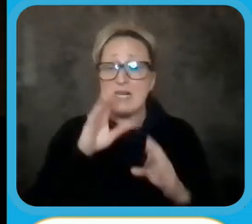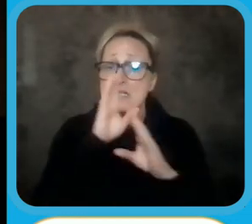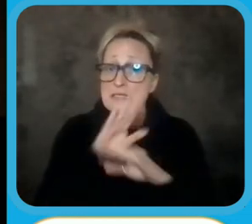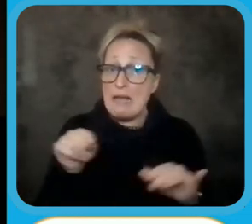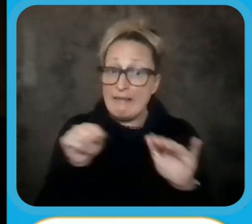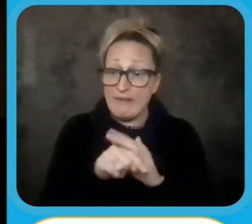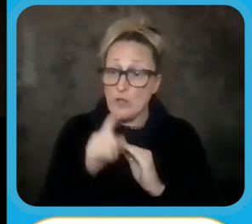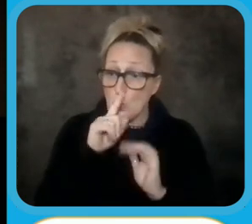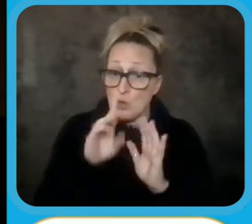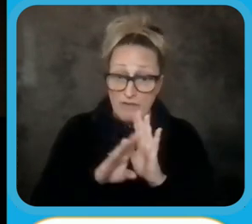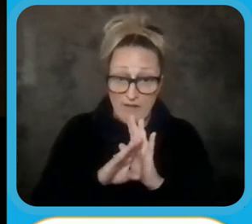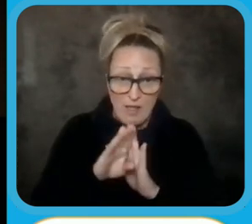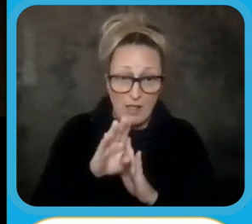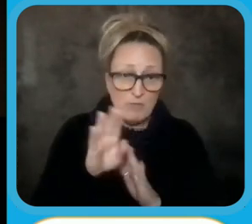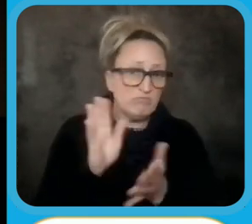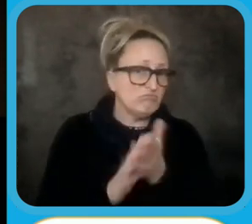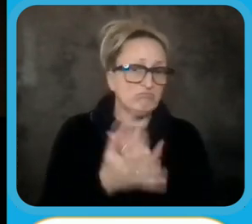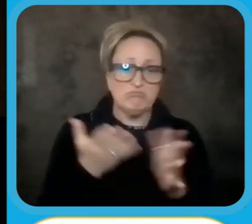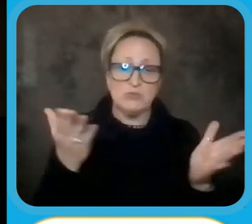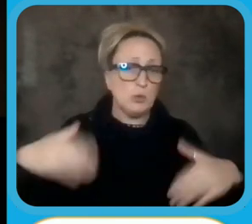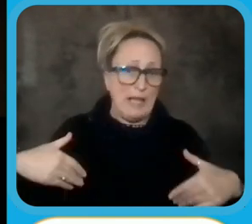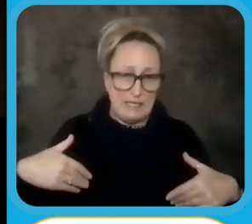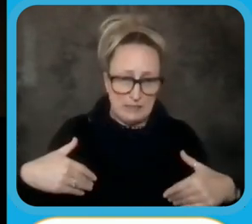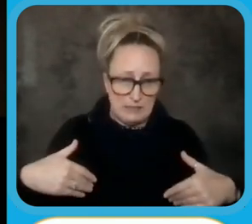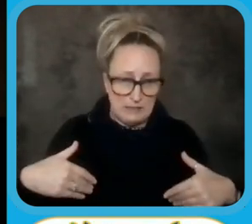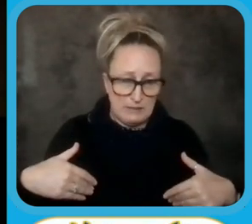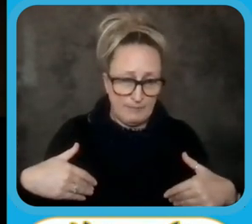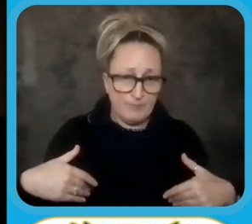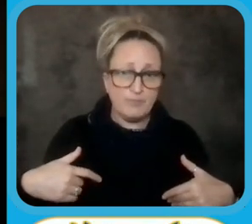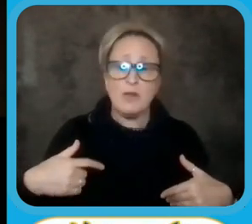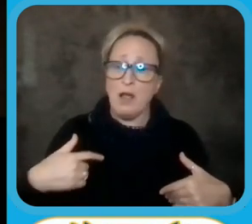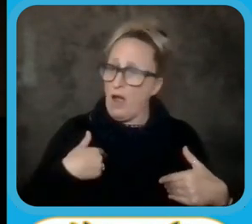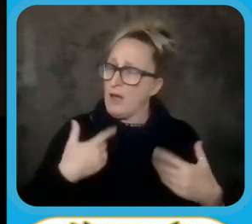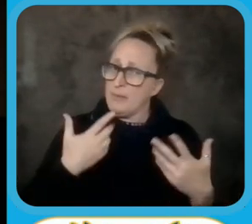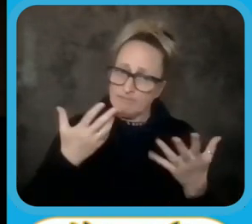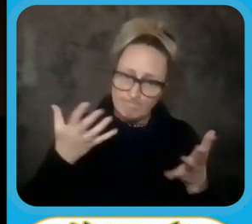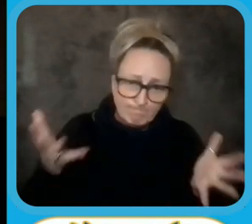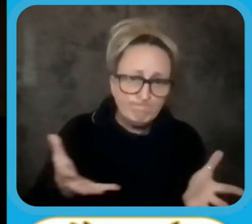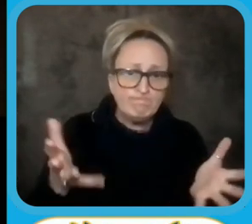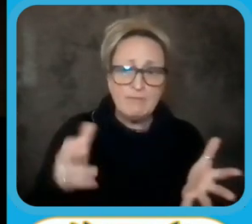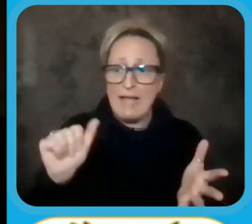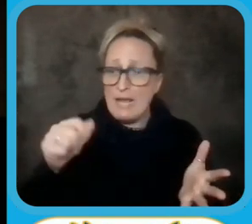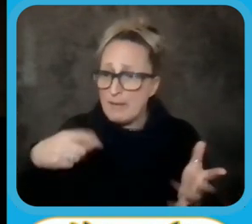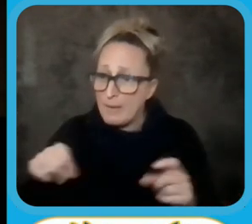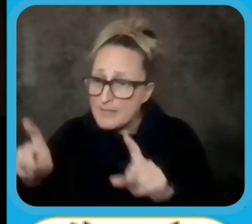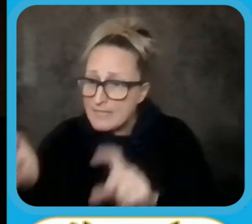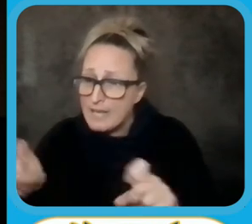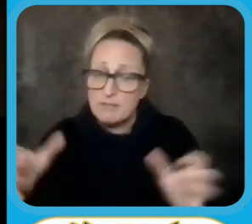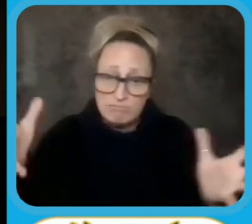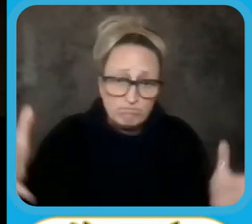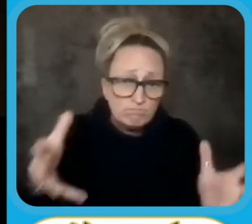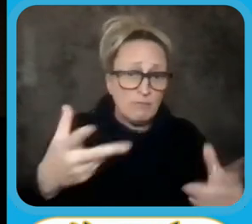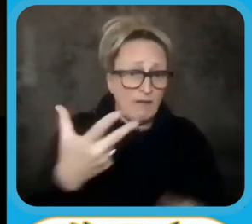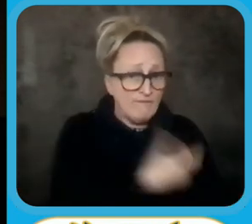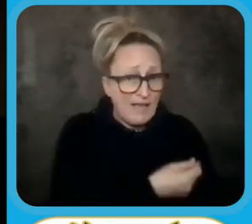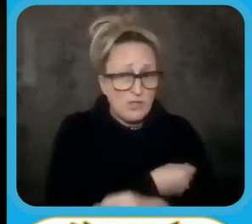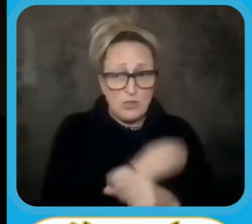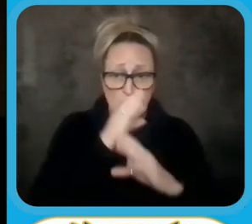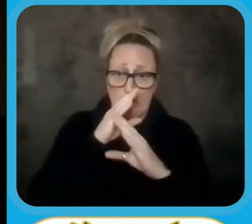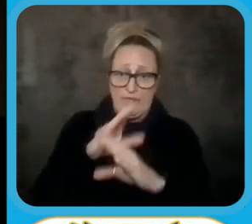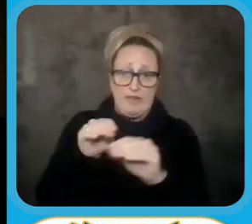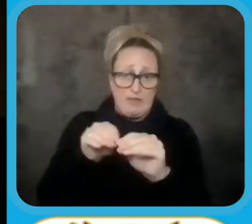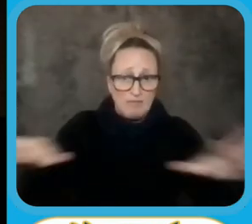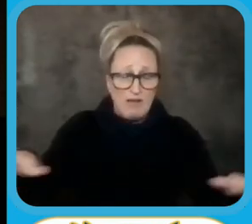physical symptoms, it's pretty much too late. I have been at the forefront of getting APIs tested and promoting vaccinations to prevent the spread of